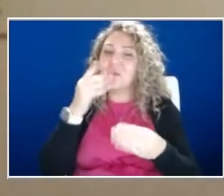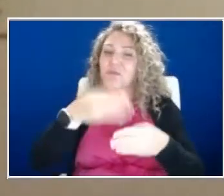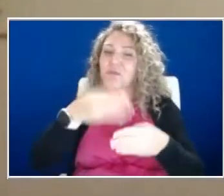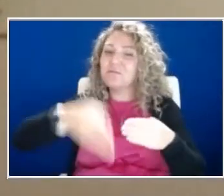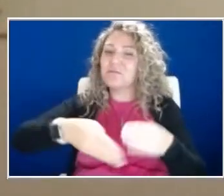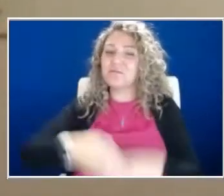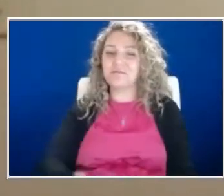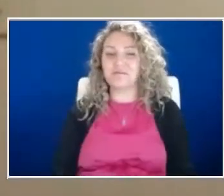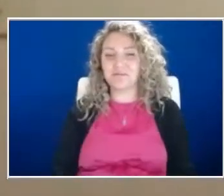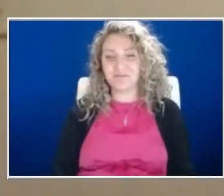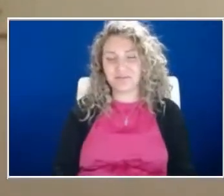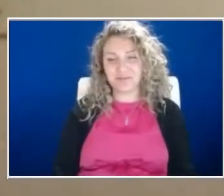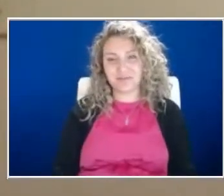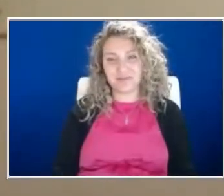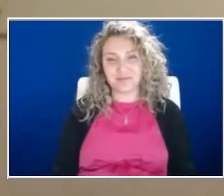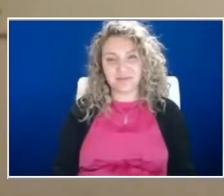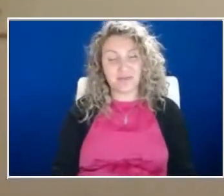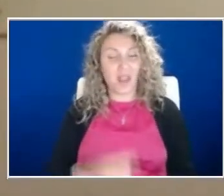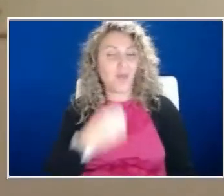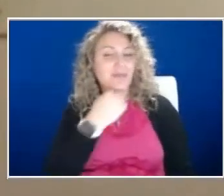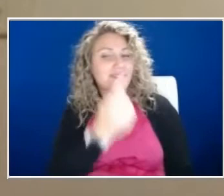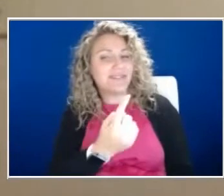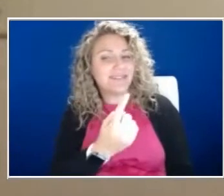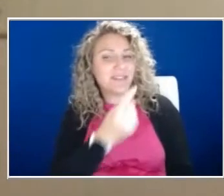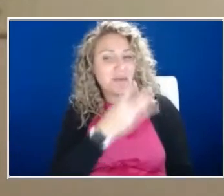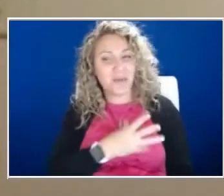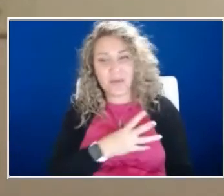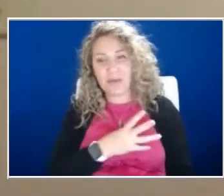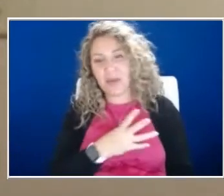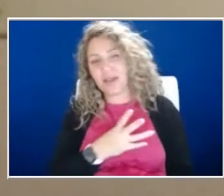I would say to those ladies that are